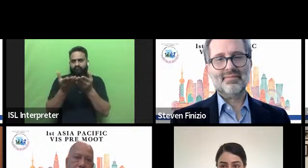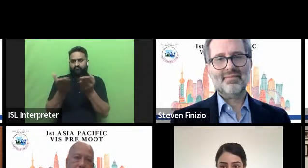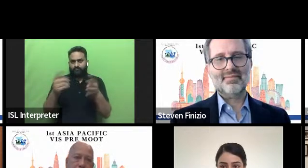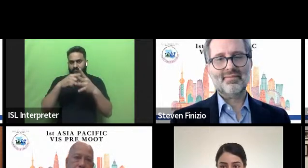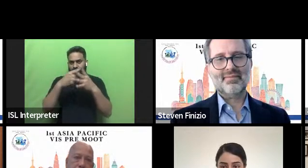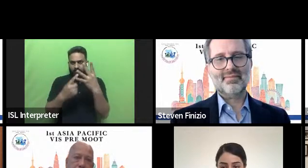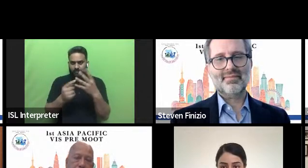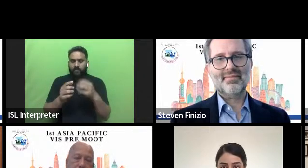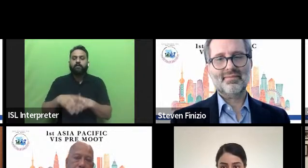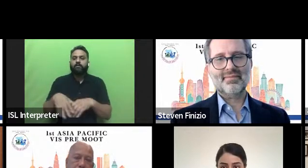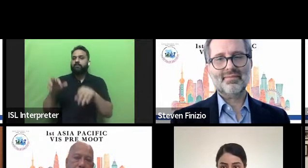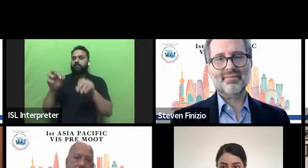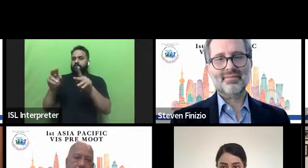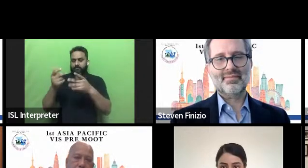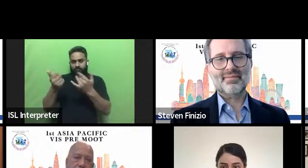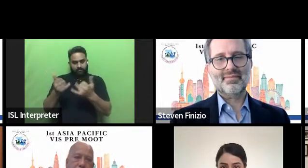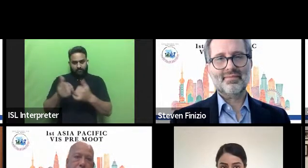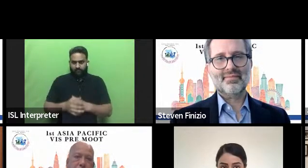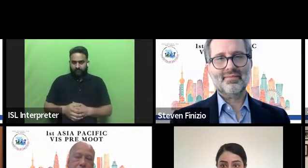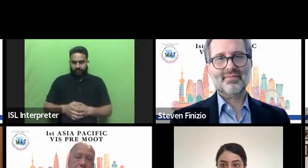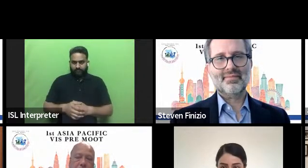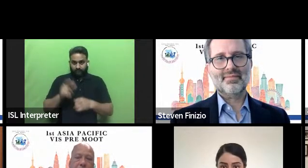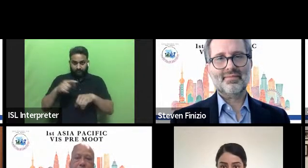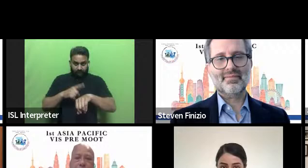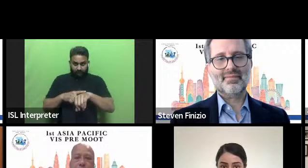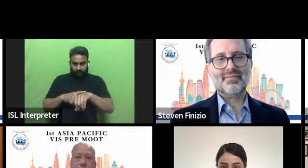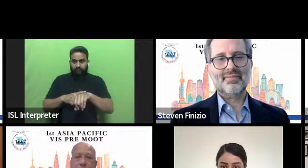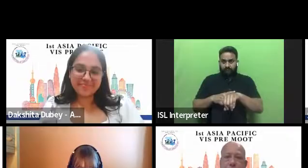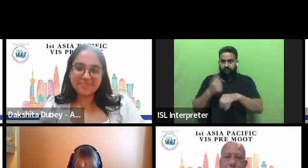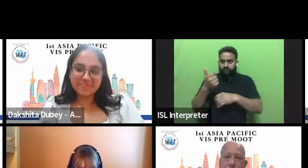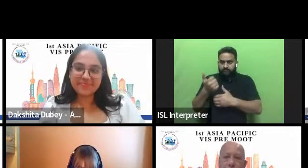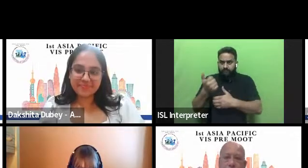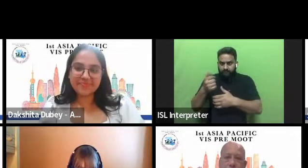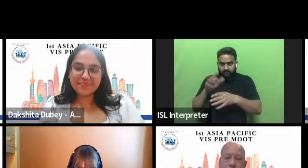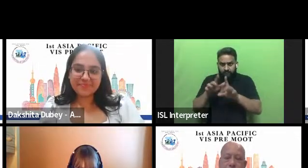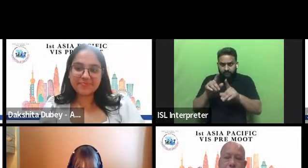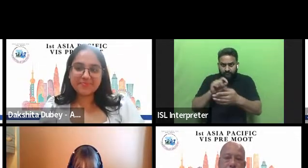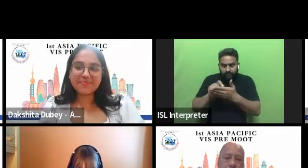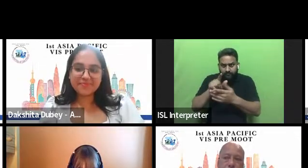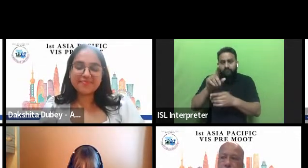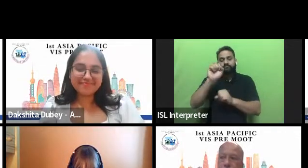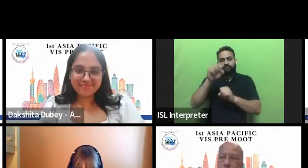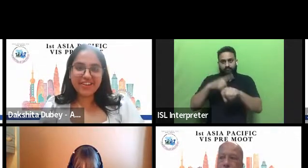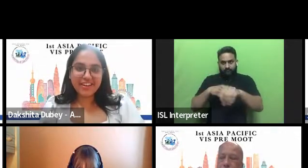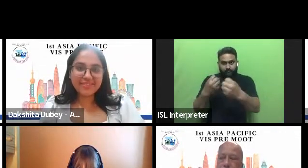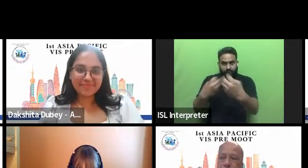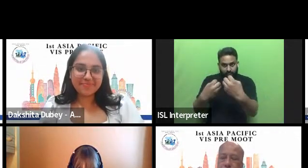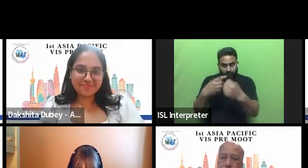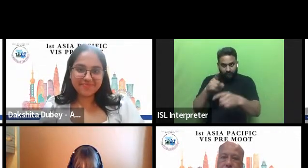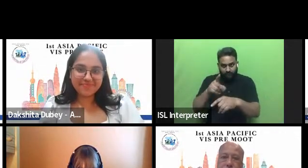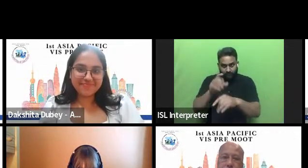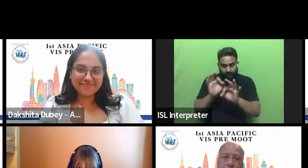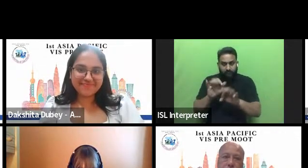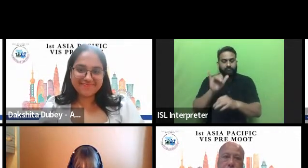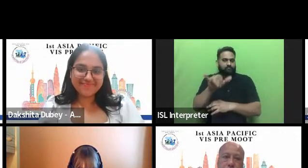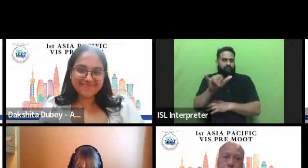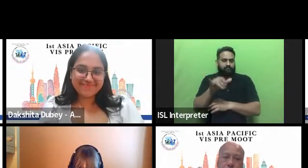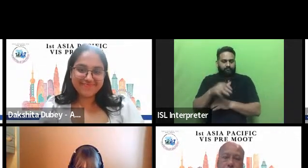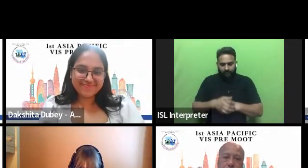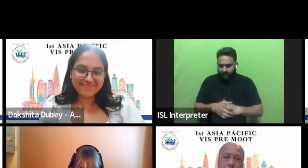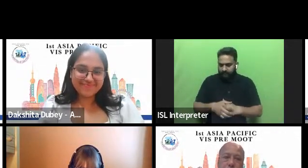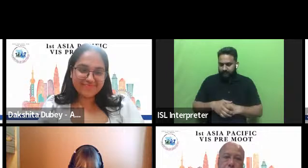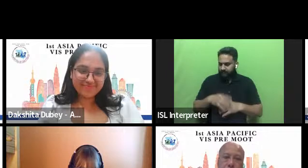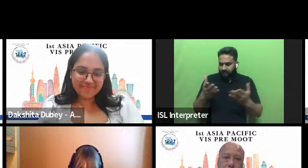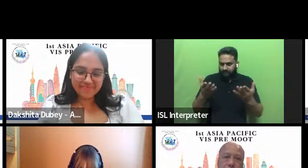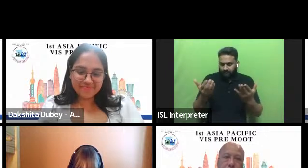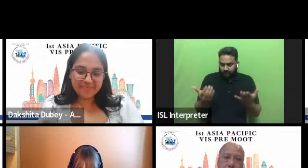All right, well, please, and we have a timekeeper, so they will tell you how much time you have. So why don't